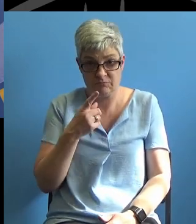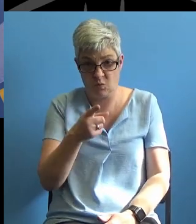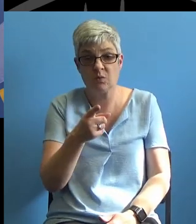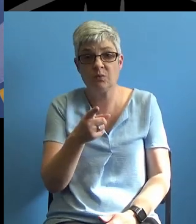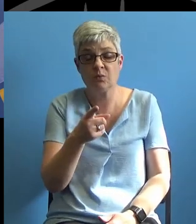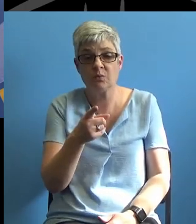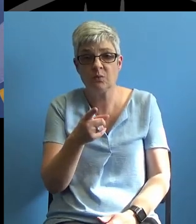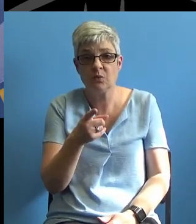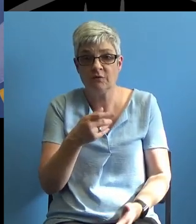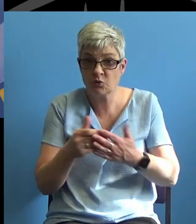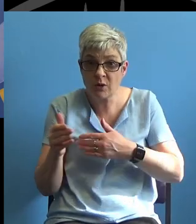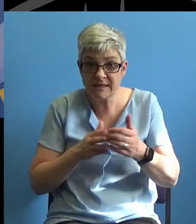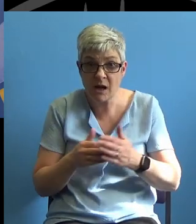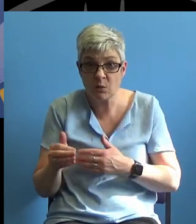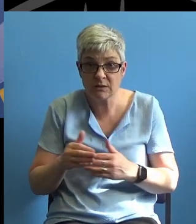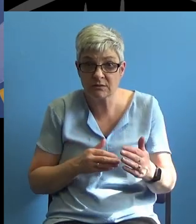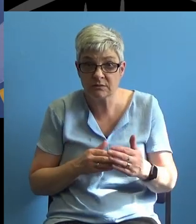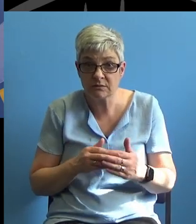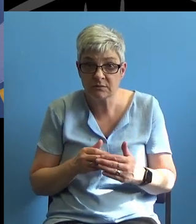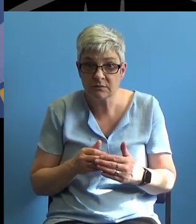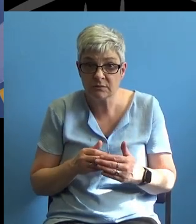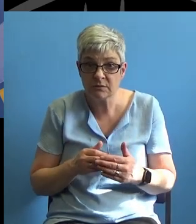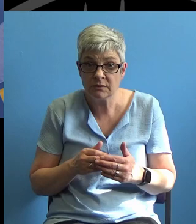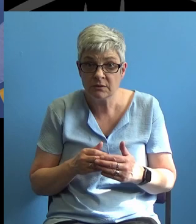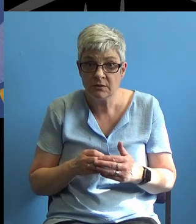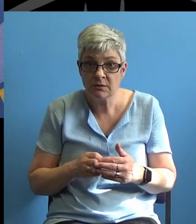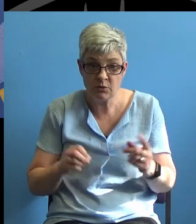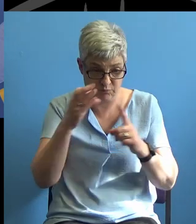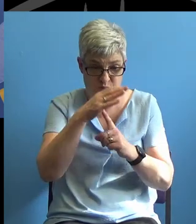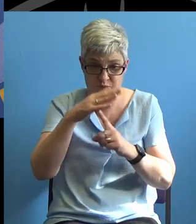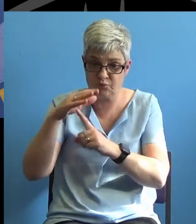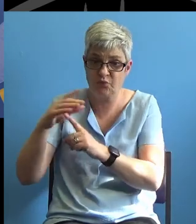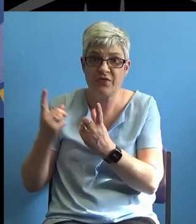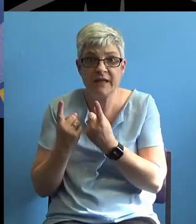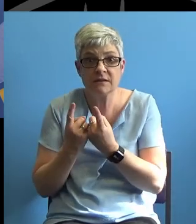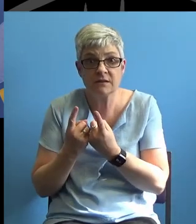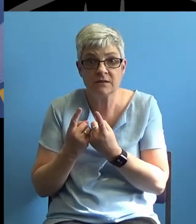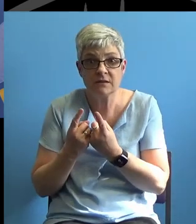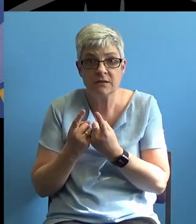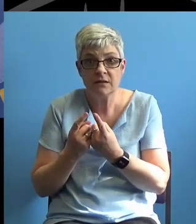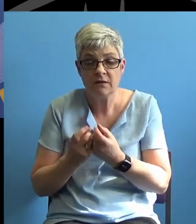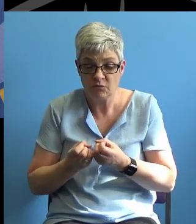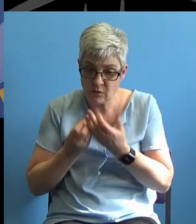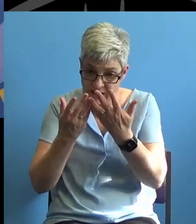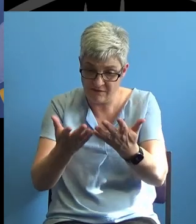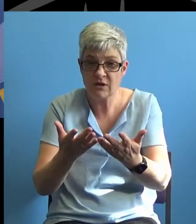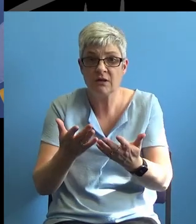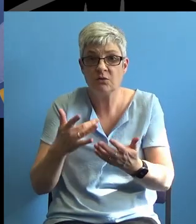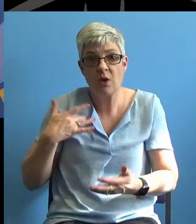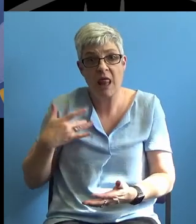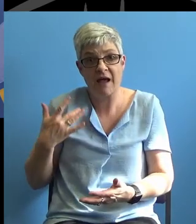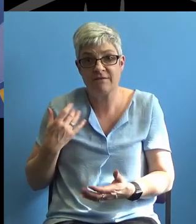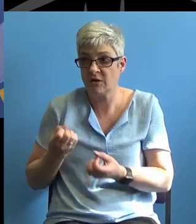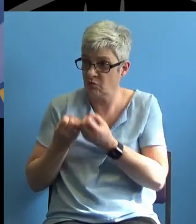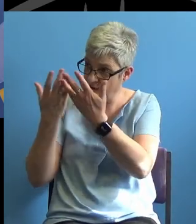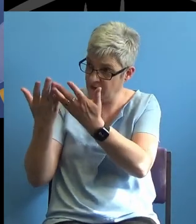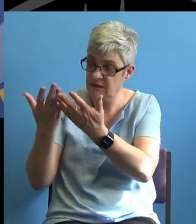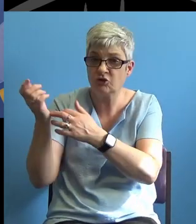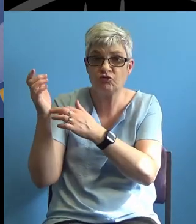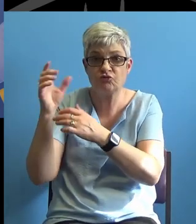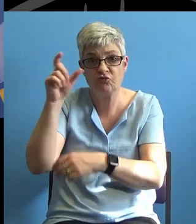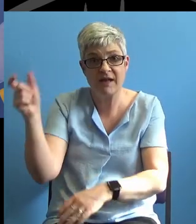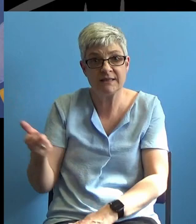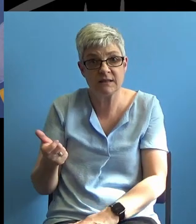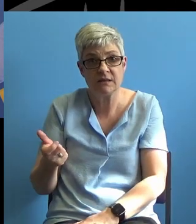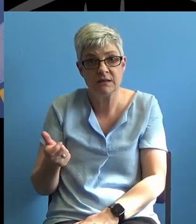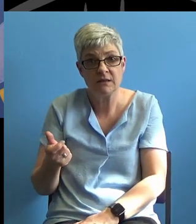So have you sorted out your priorities and given your life to Christ? Have you said,